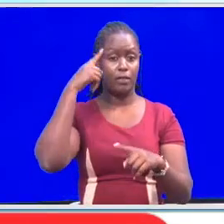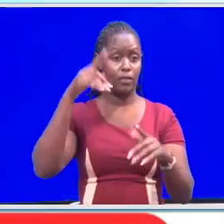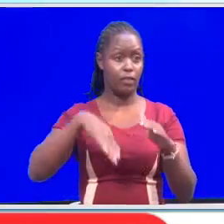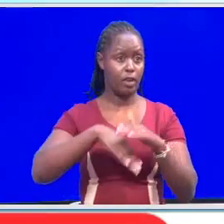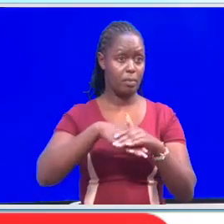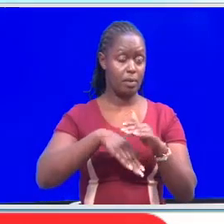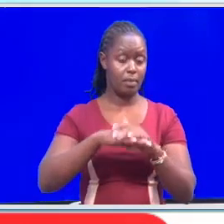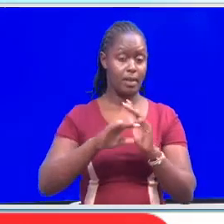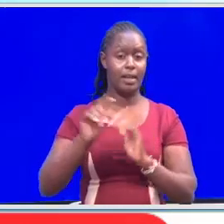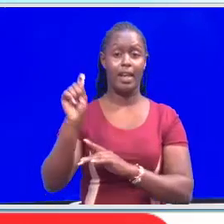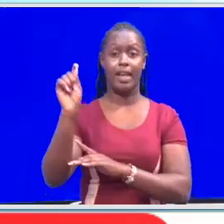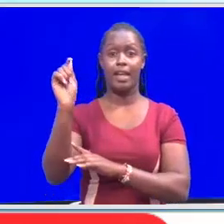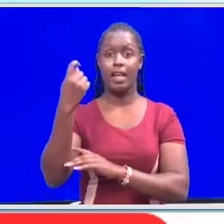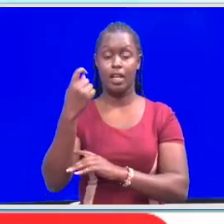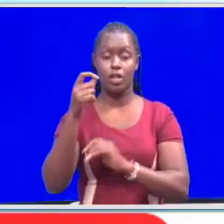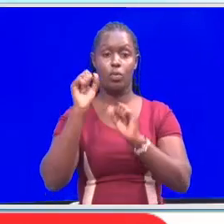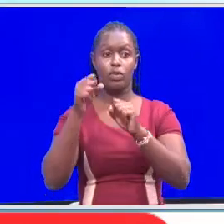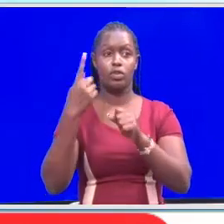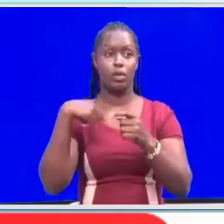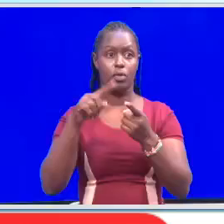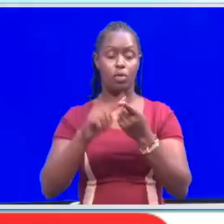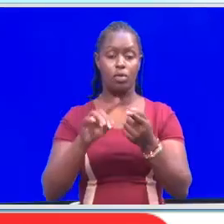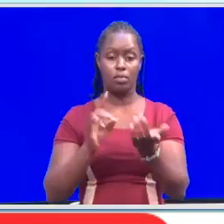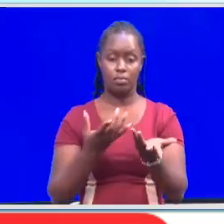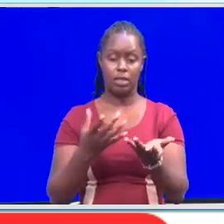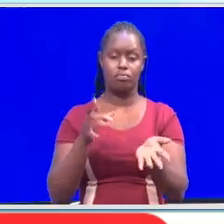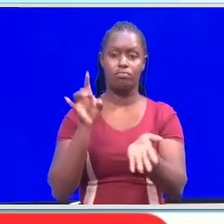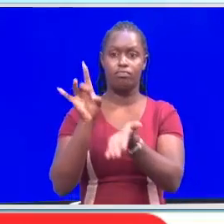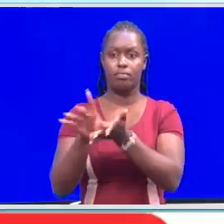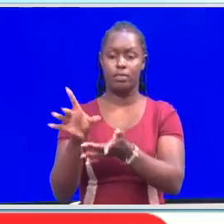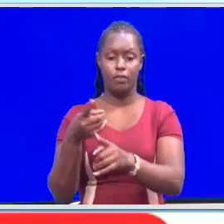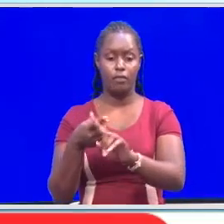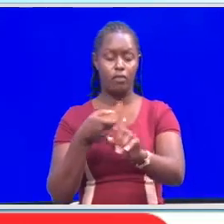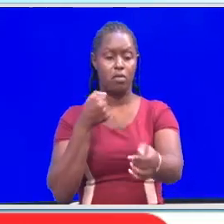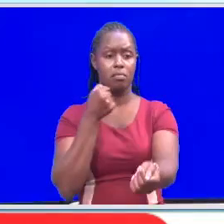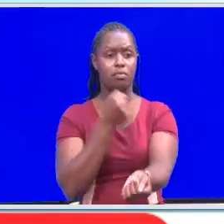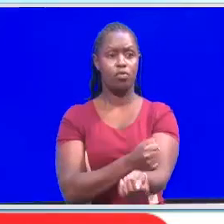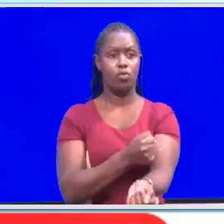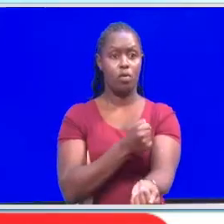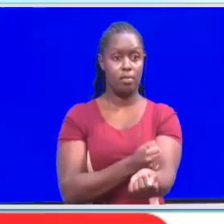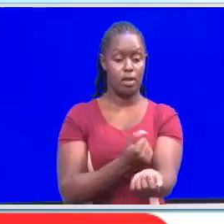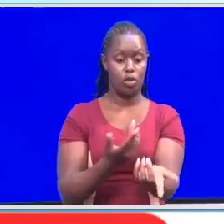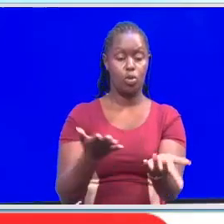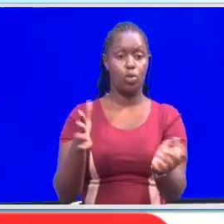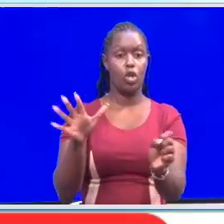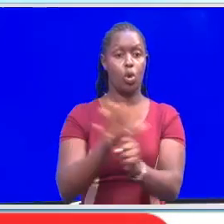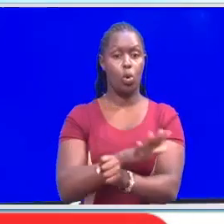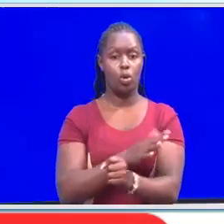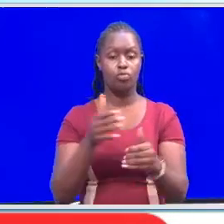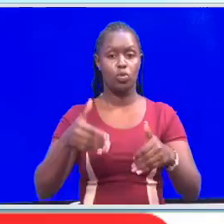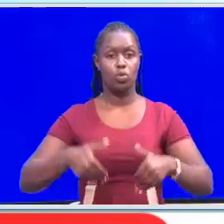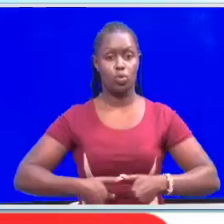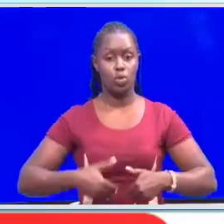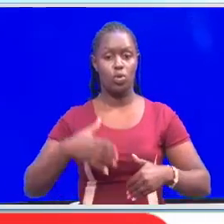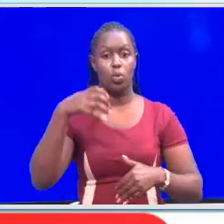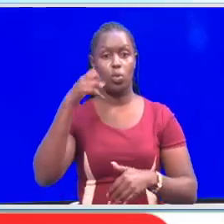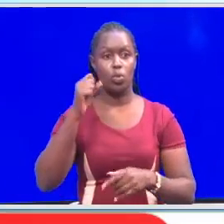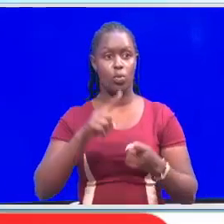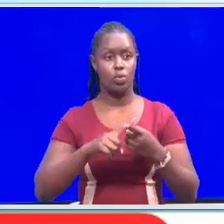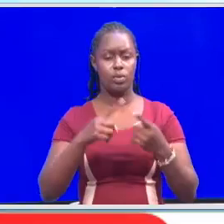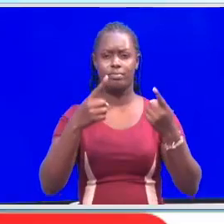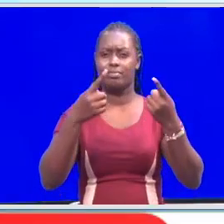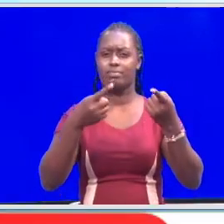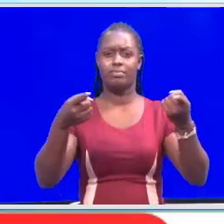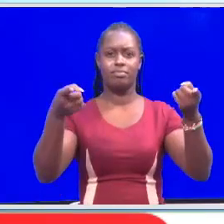of being banned because of escalating doping. The whole space of youth was really all over the